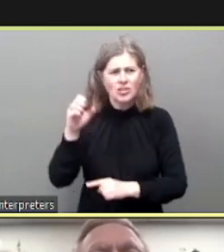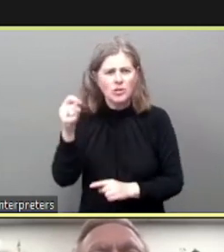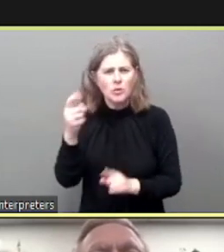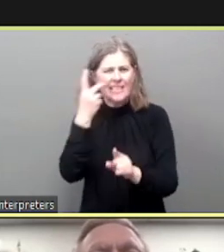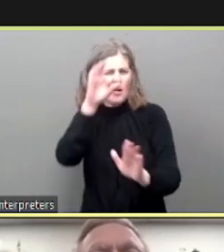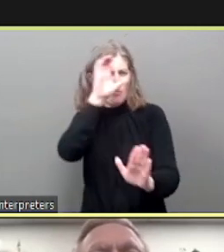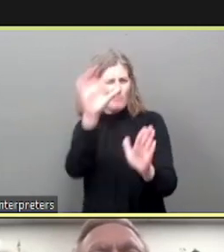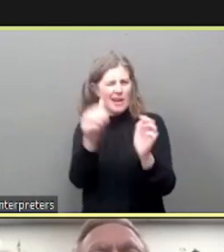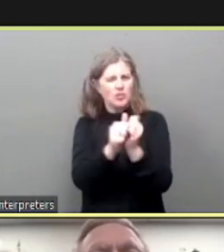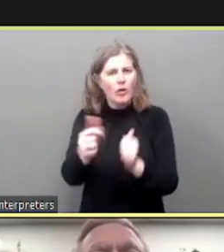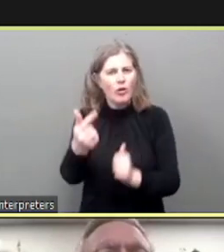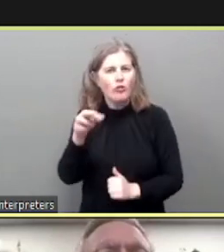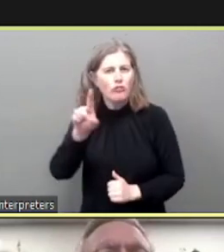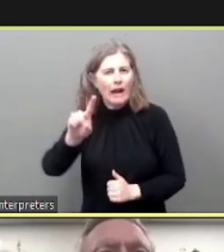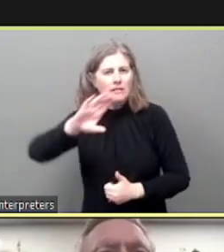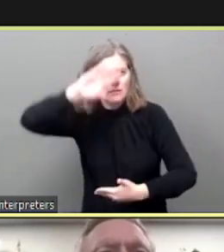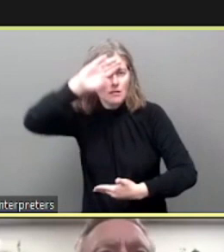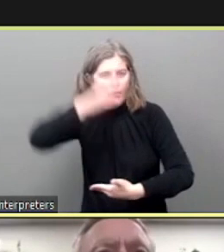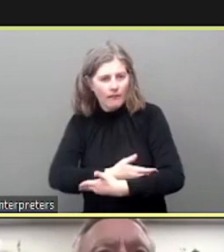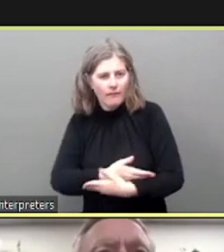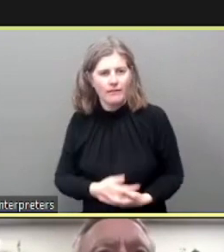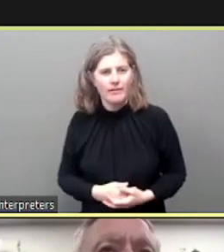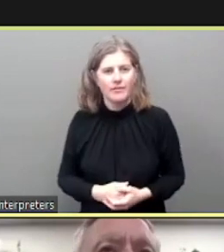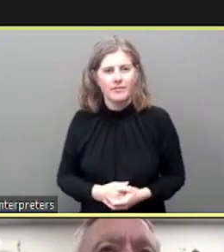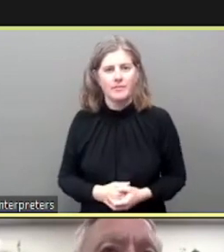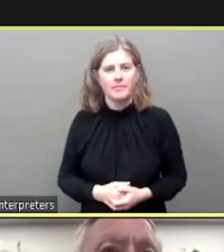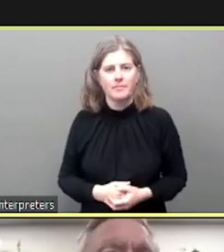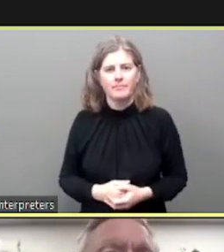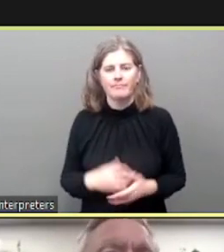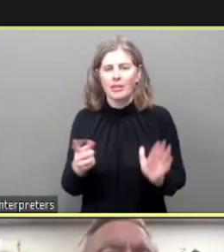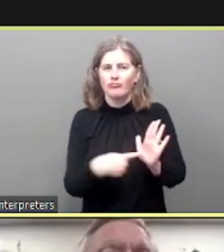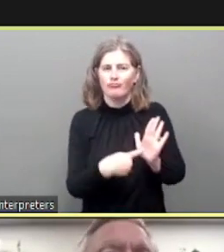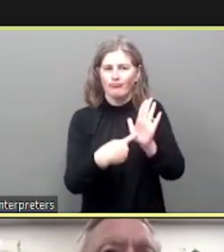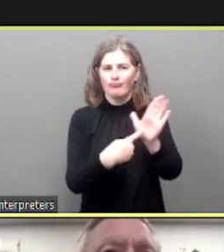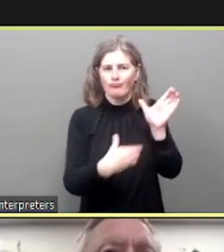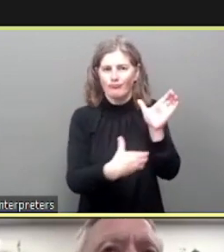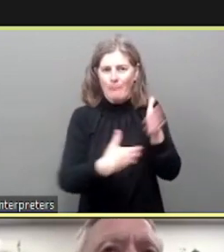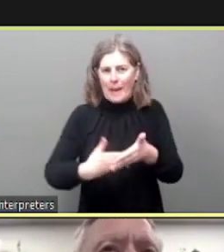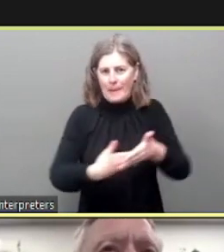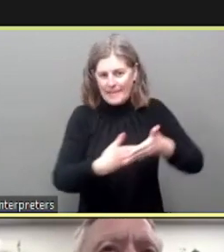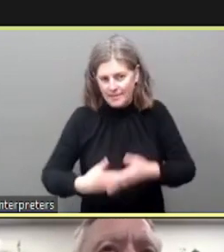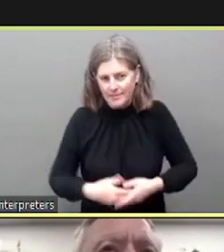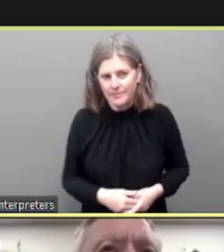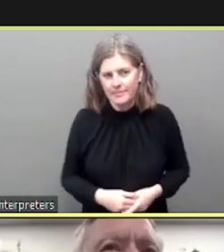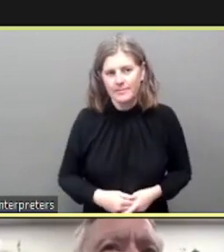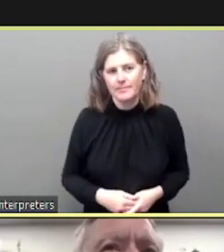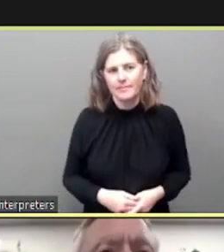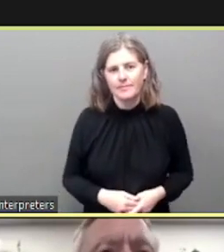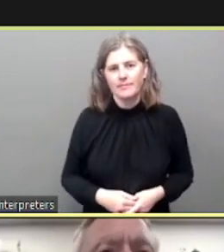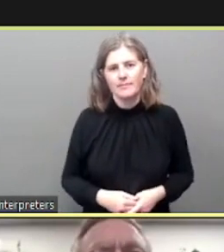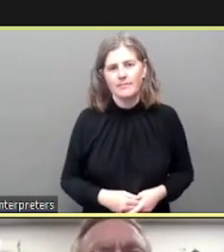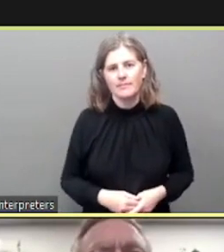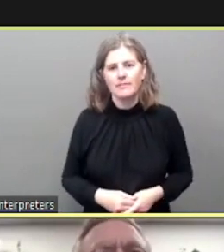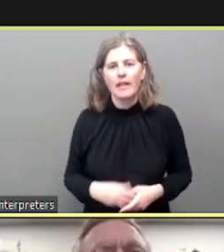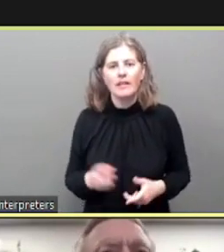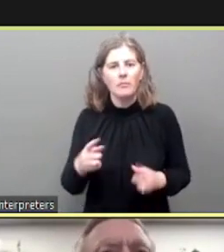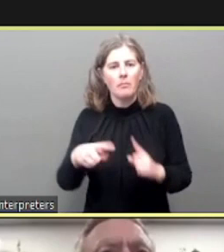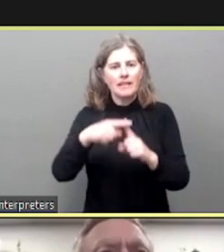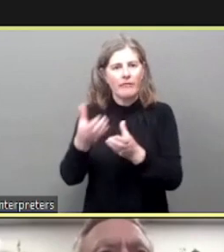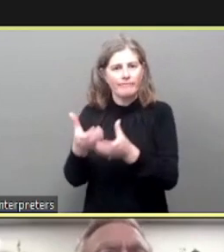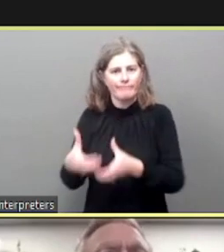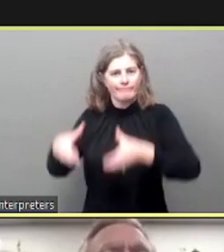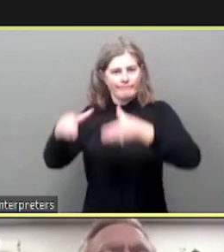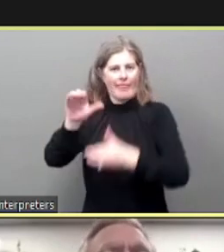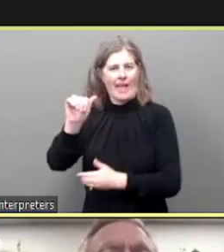showing him the ashes of her husband